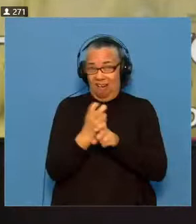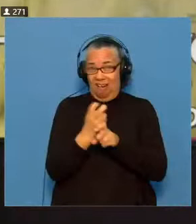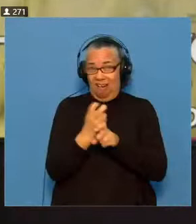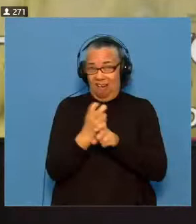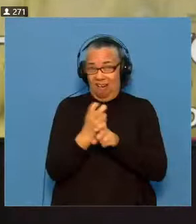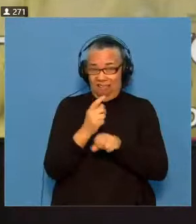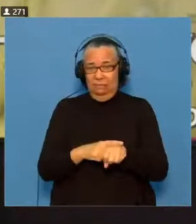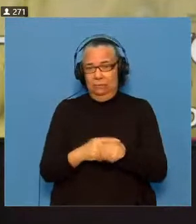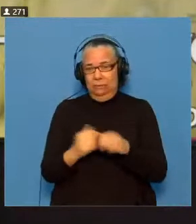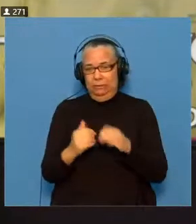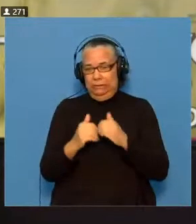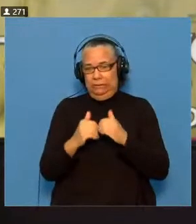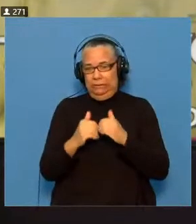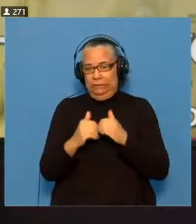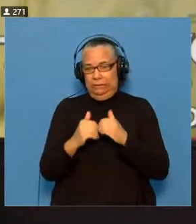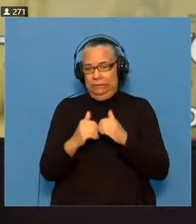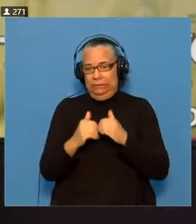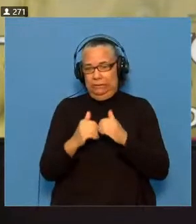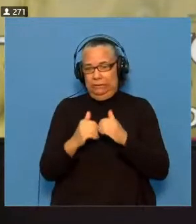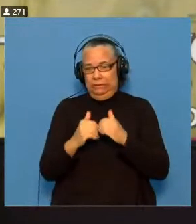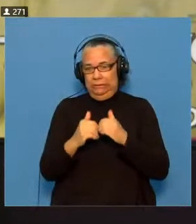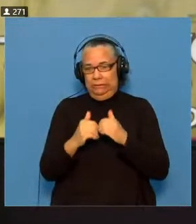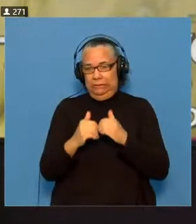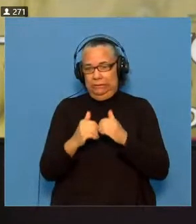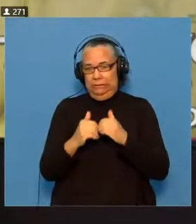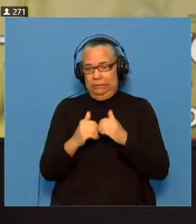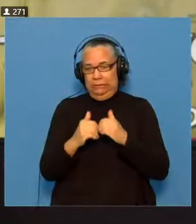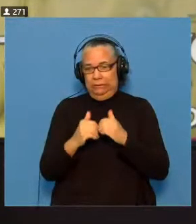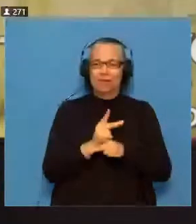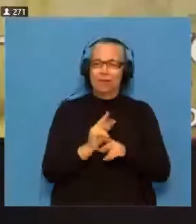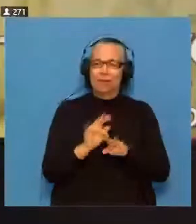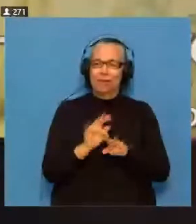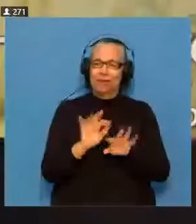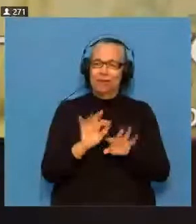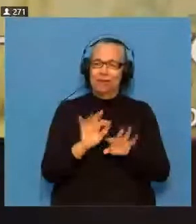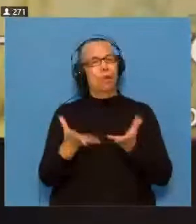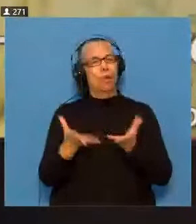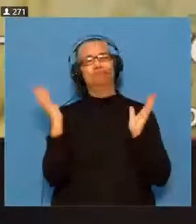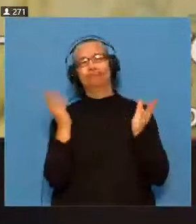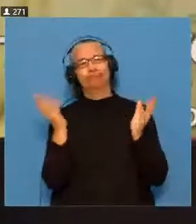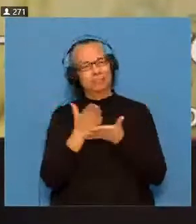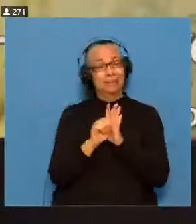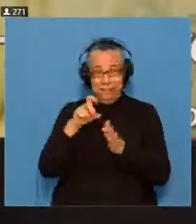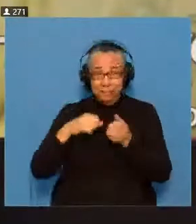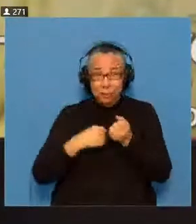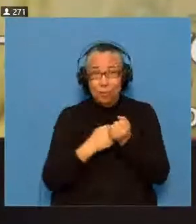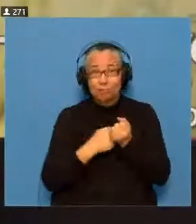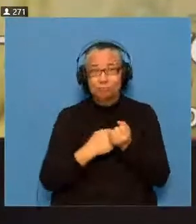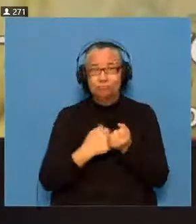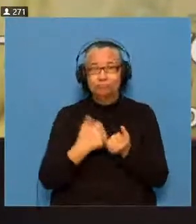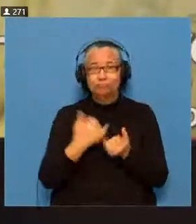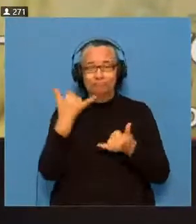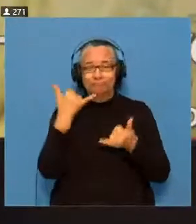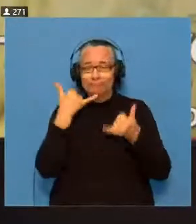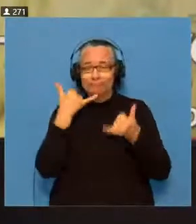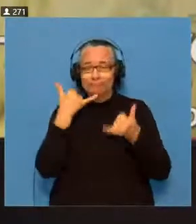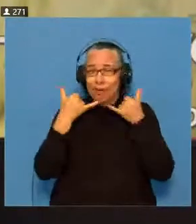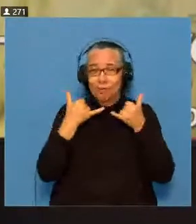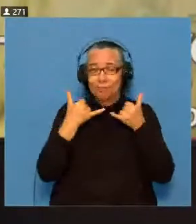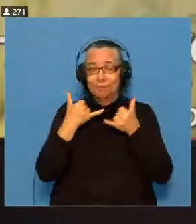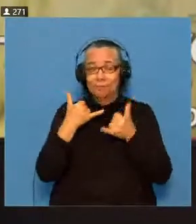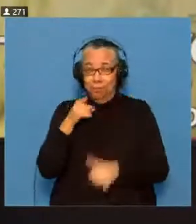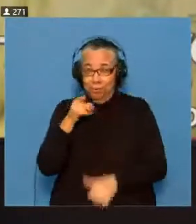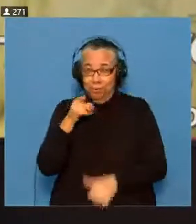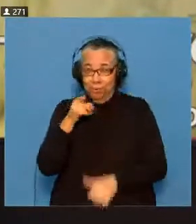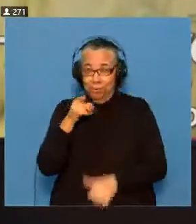loved ones who want to chat. These are just a few examples. And if you need the support, call them. Or if someone you know can